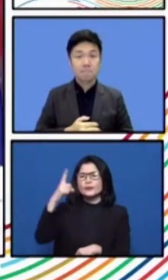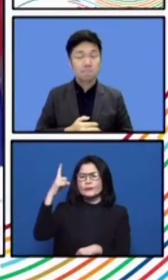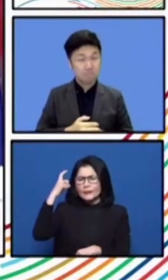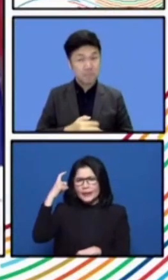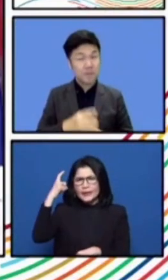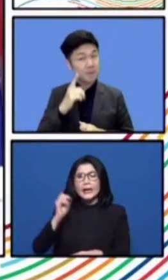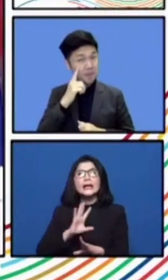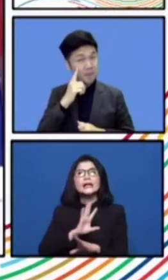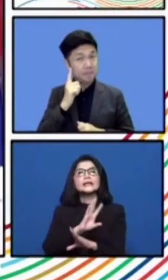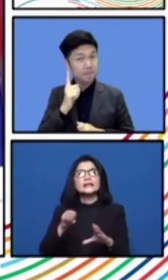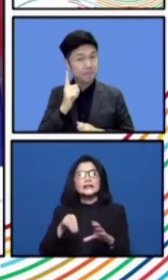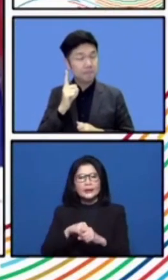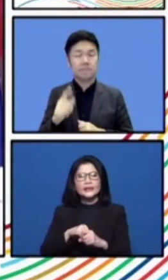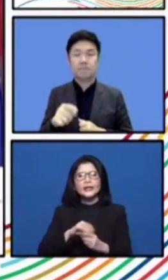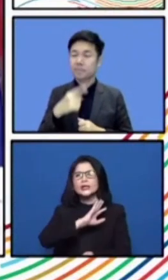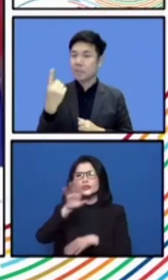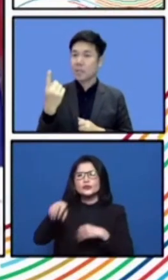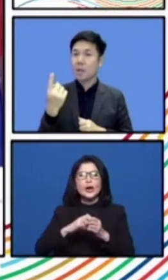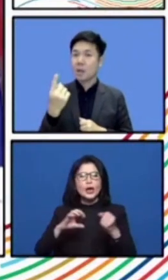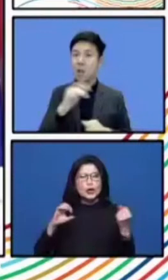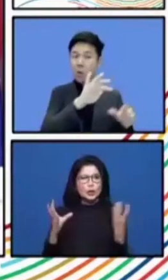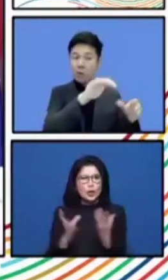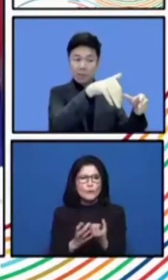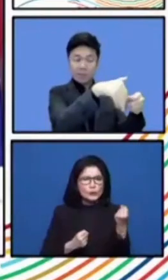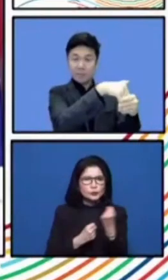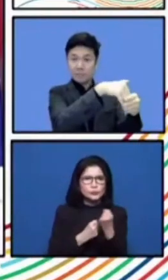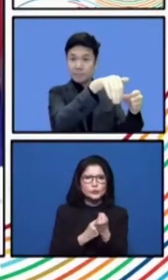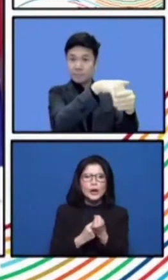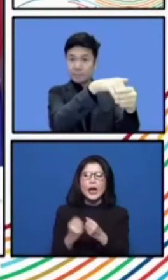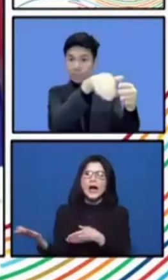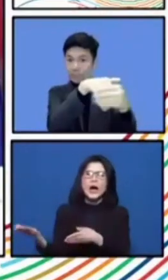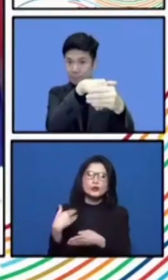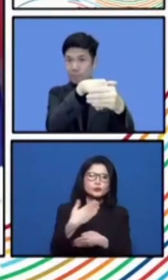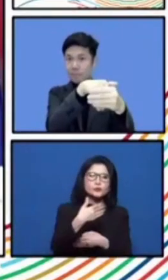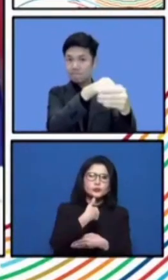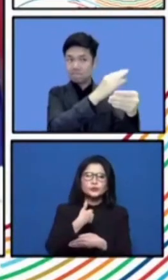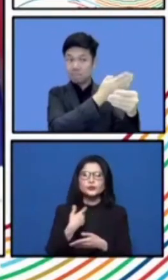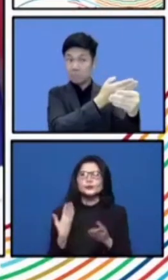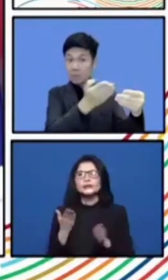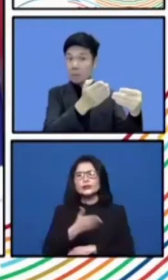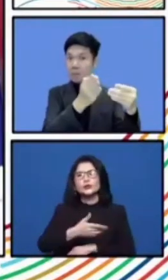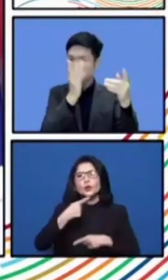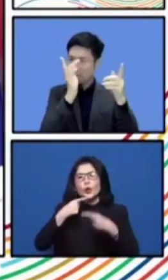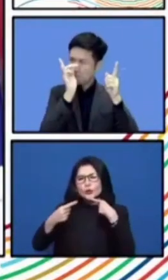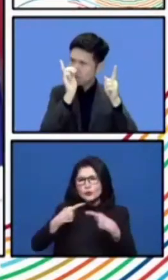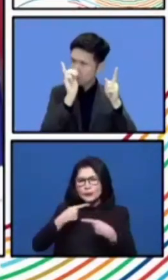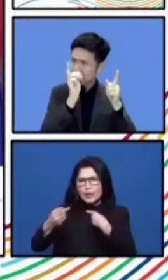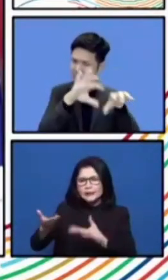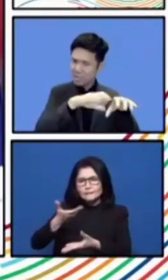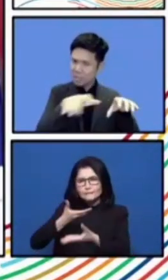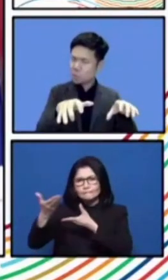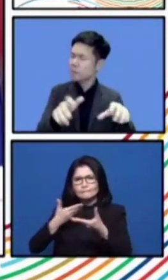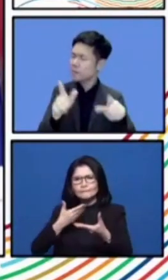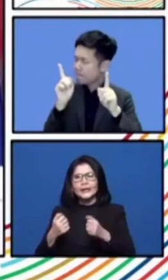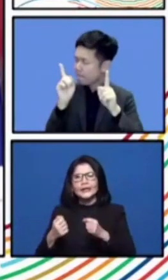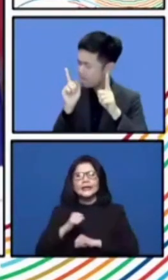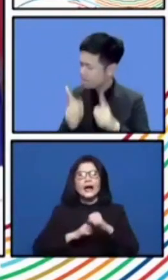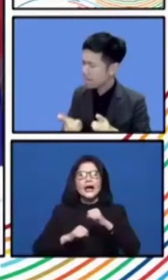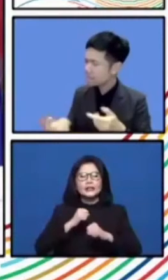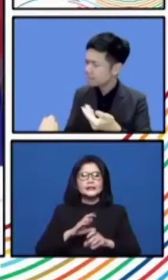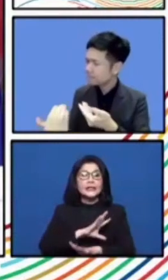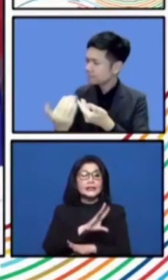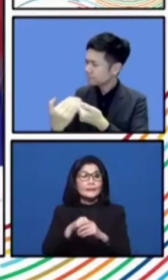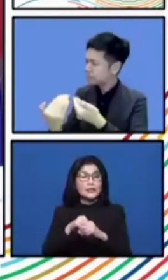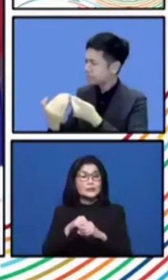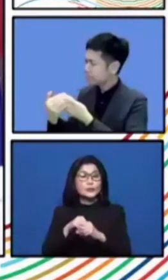closely consult with and actively involve persons with disabilities including children with disability through